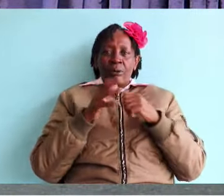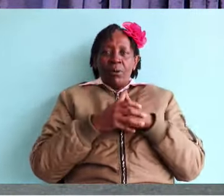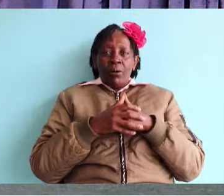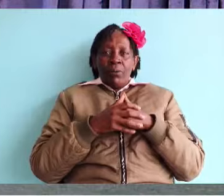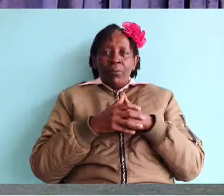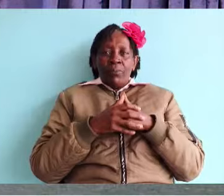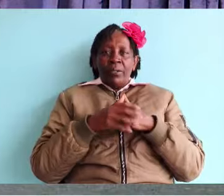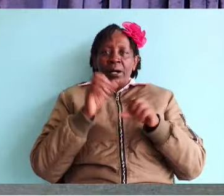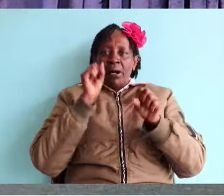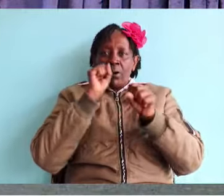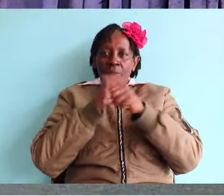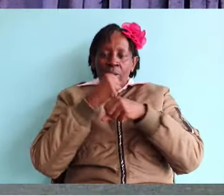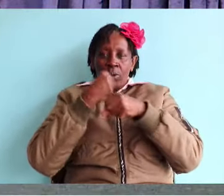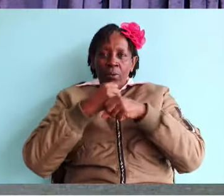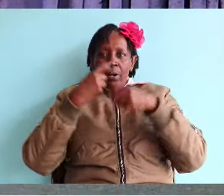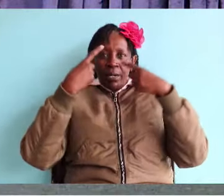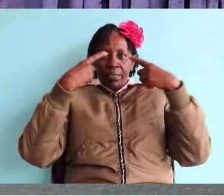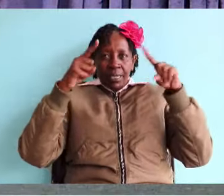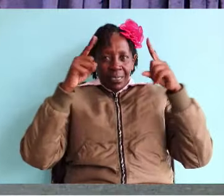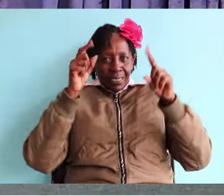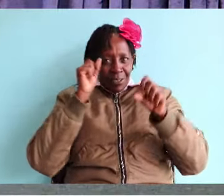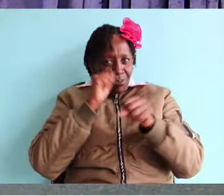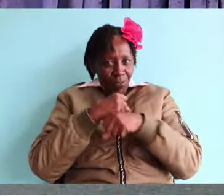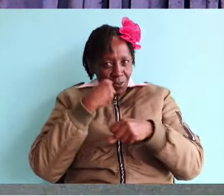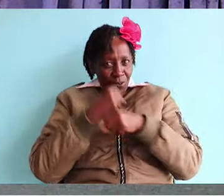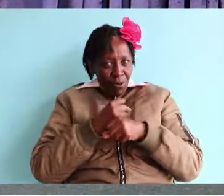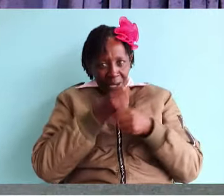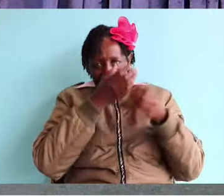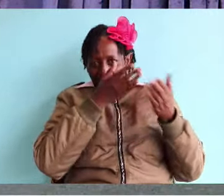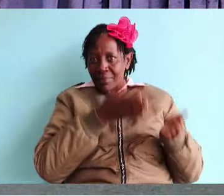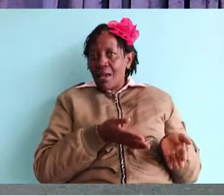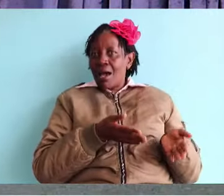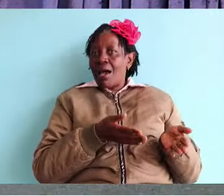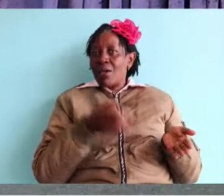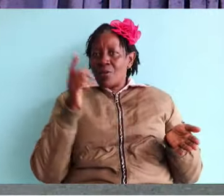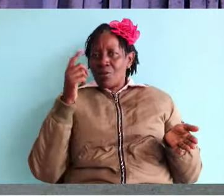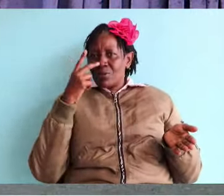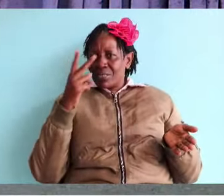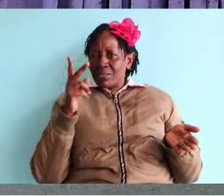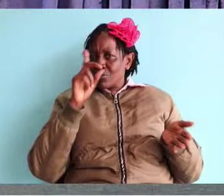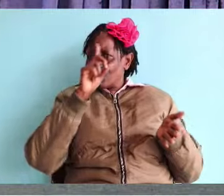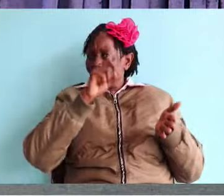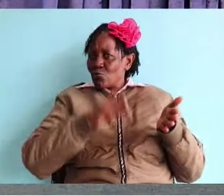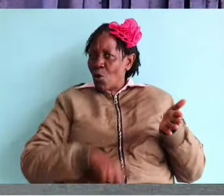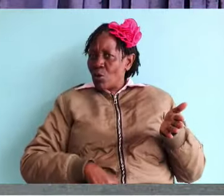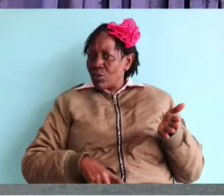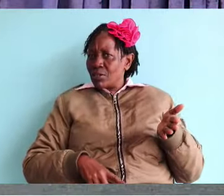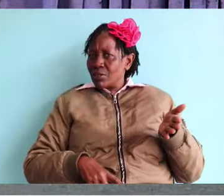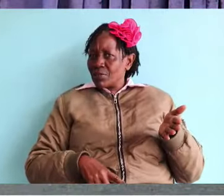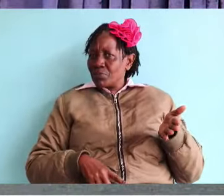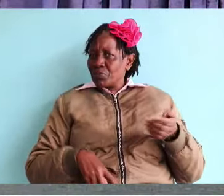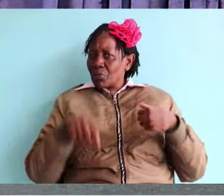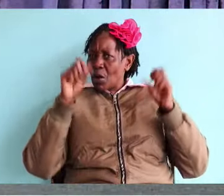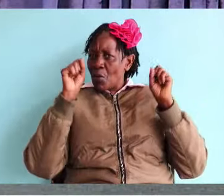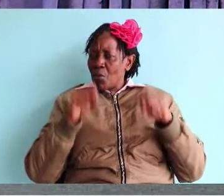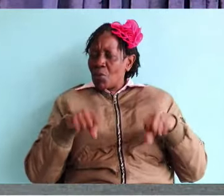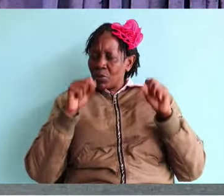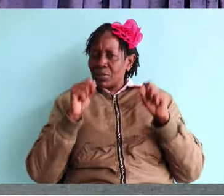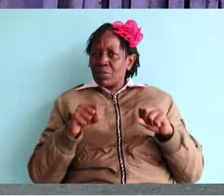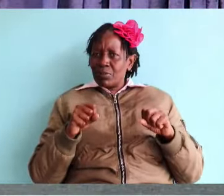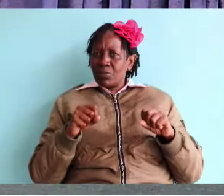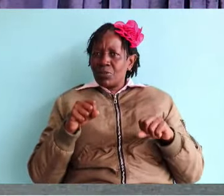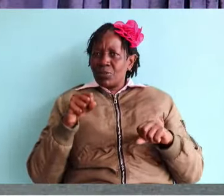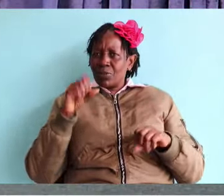to do a successful work there? You know, what do you see the possibility of us getting a